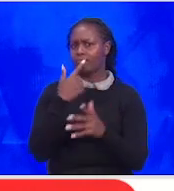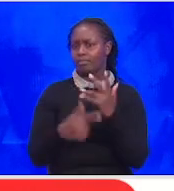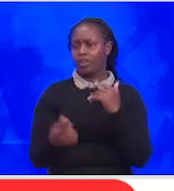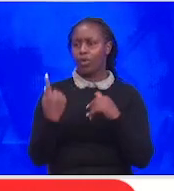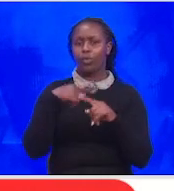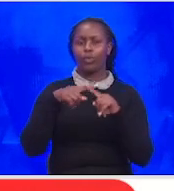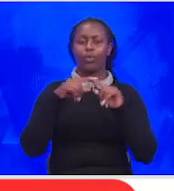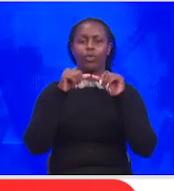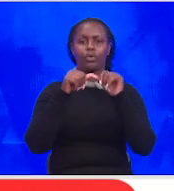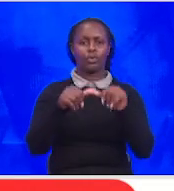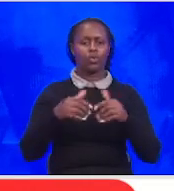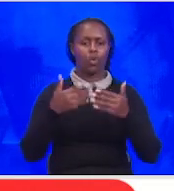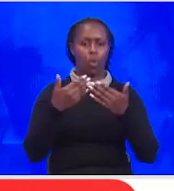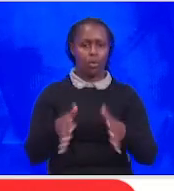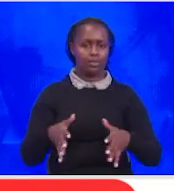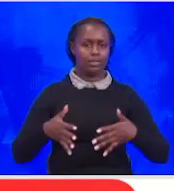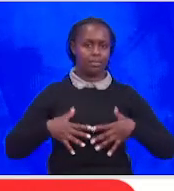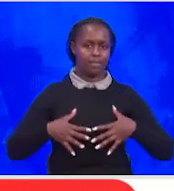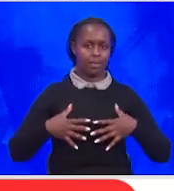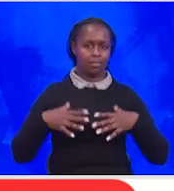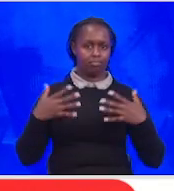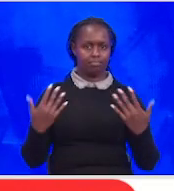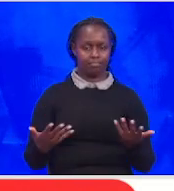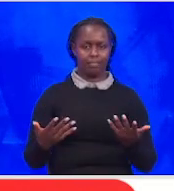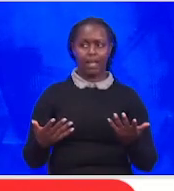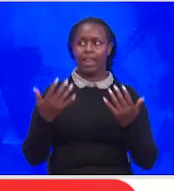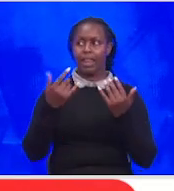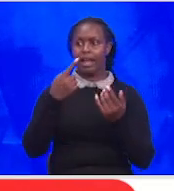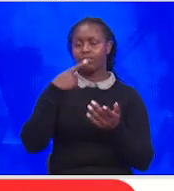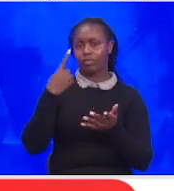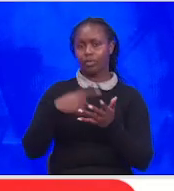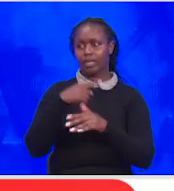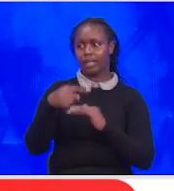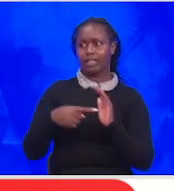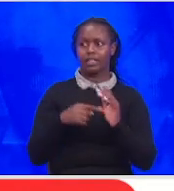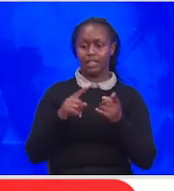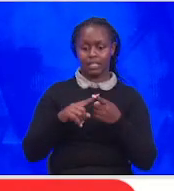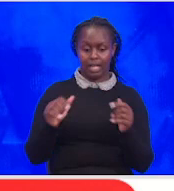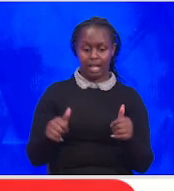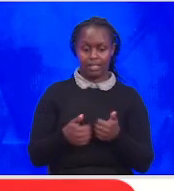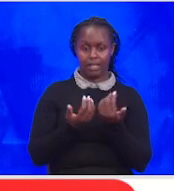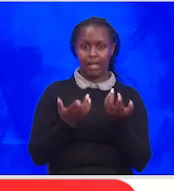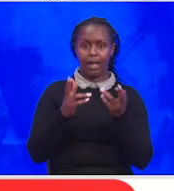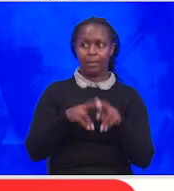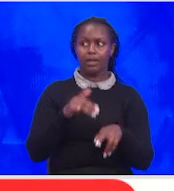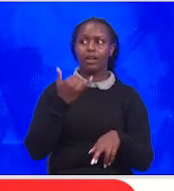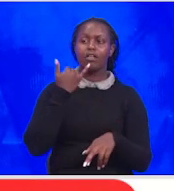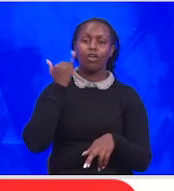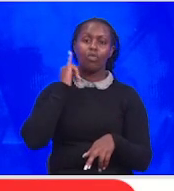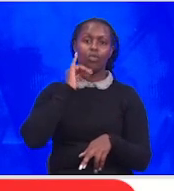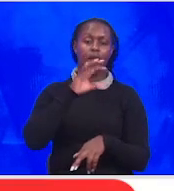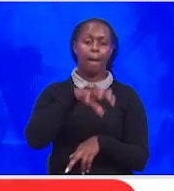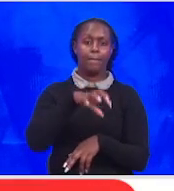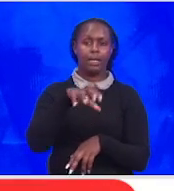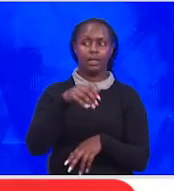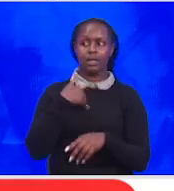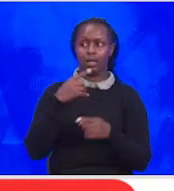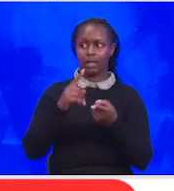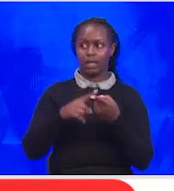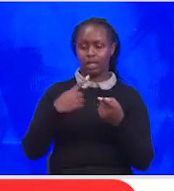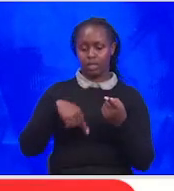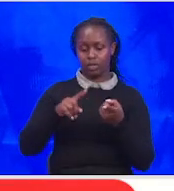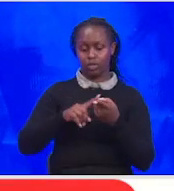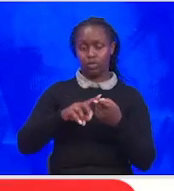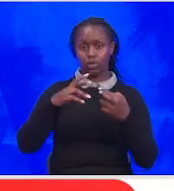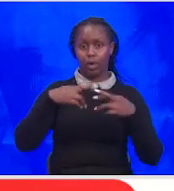tu kukufa kila saa tunakufa. Witnesses say the accident happened after the Nakuru bound matatu had stopped at a police roadblock,